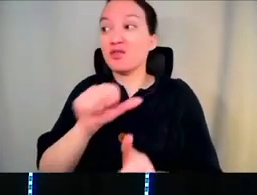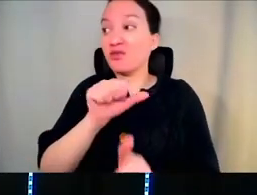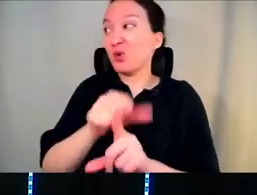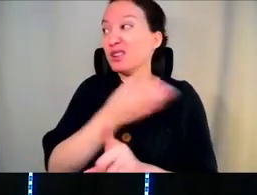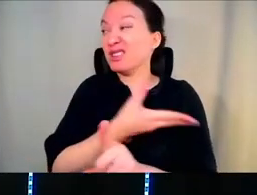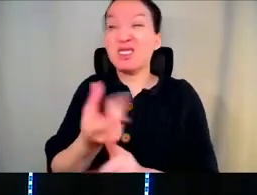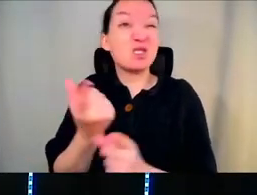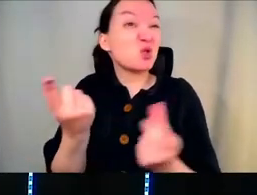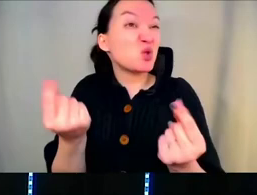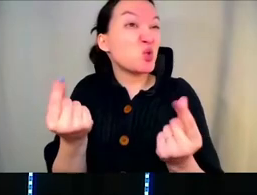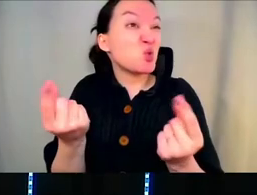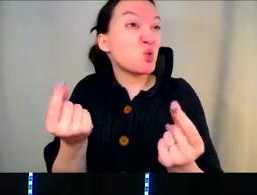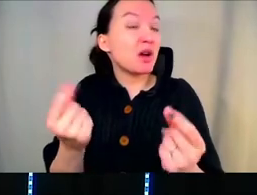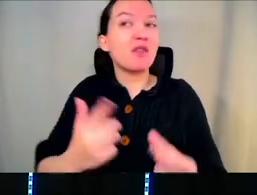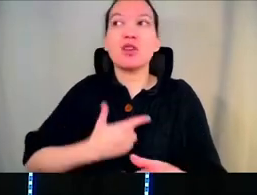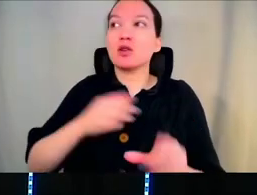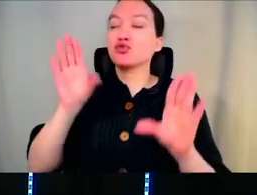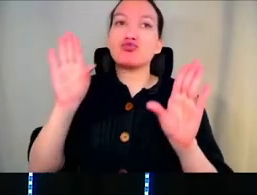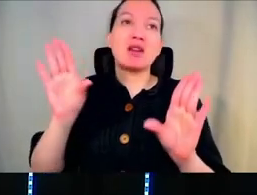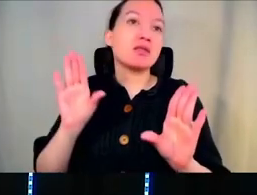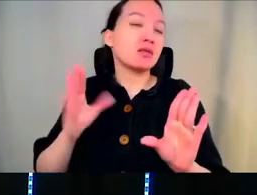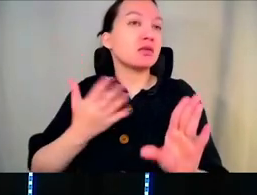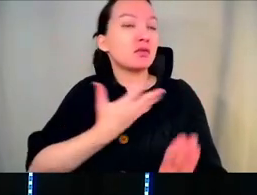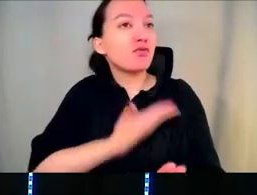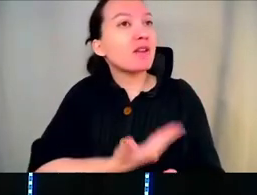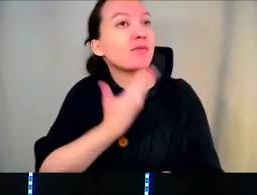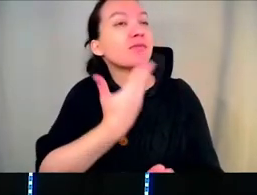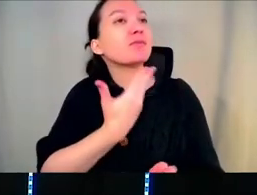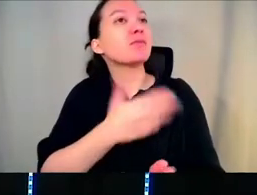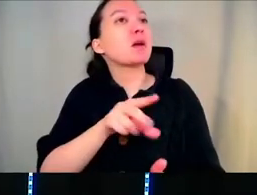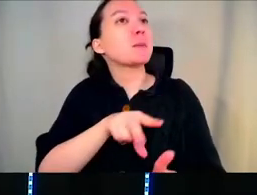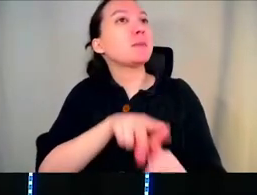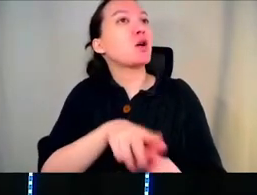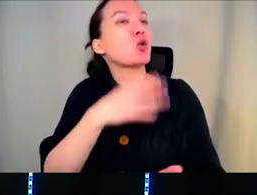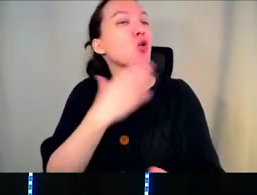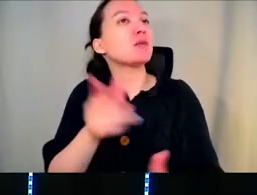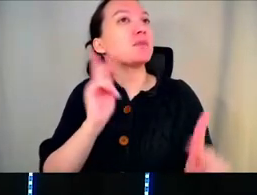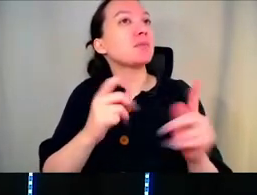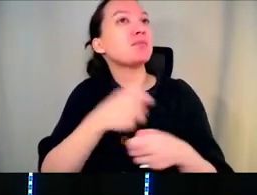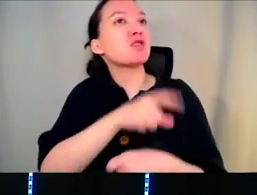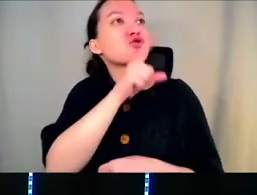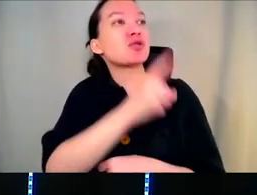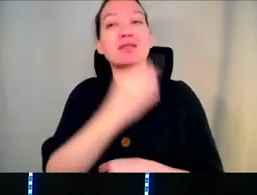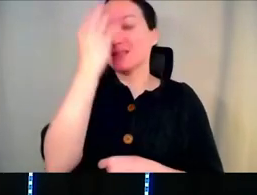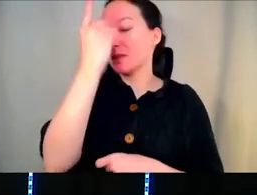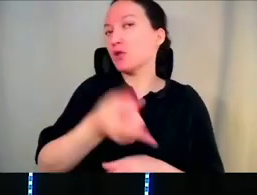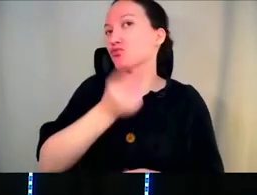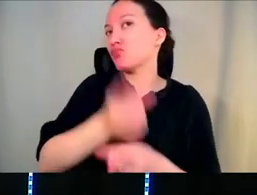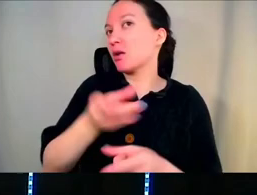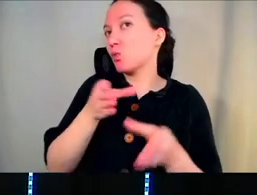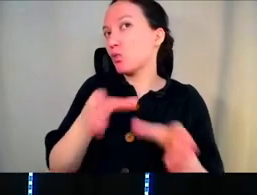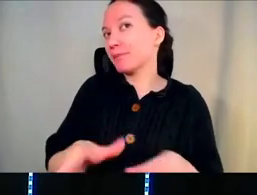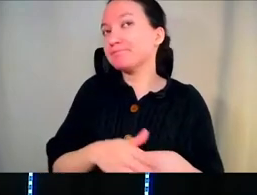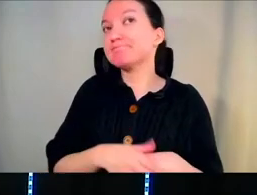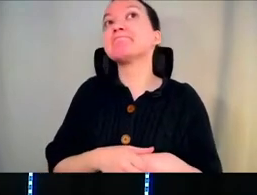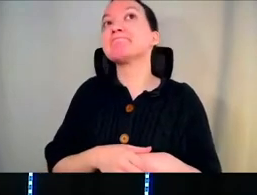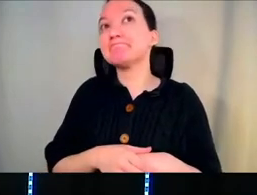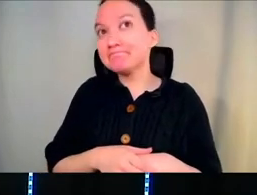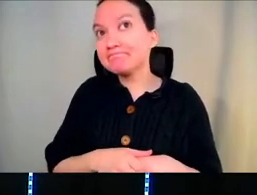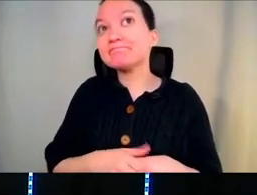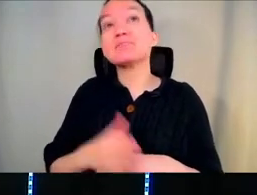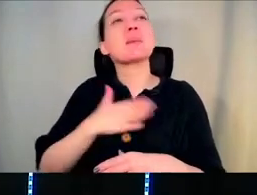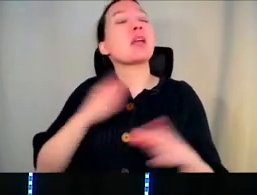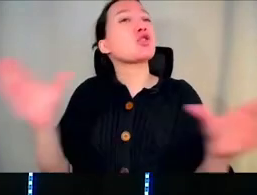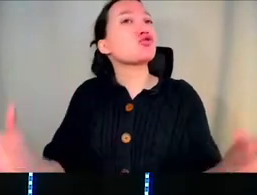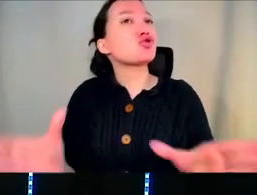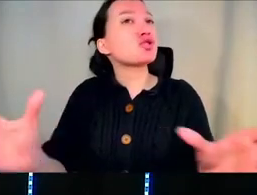do. And I'm grateful that we were able to plug into some good people and make sure we were thinking about it the right way. And so my encouragement for all